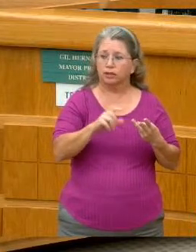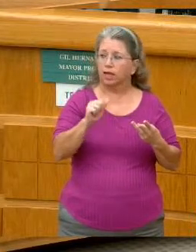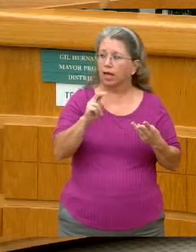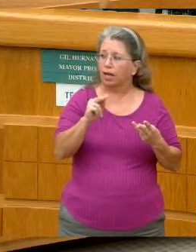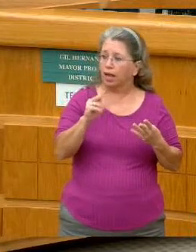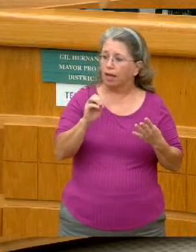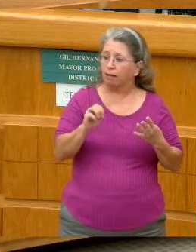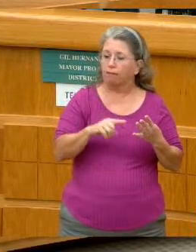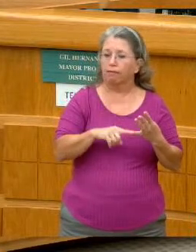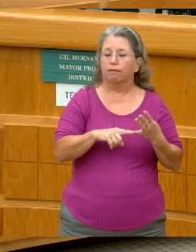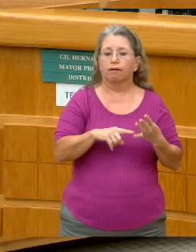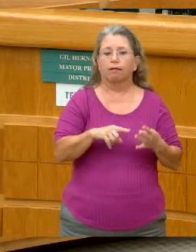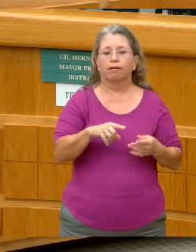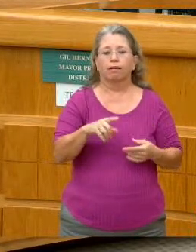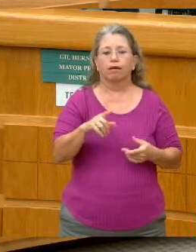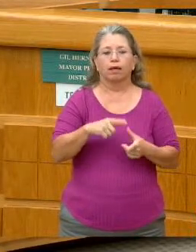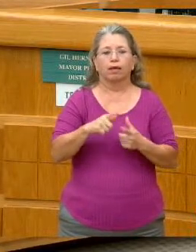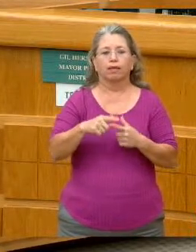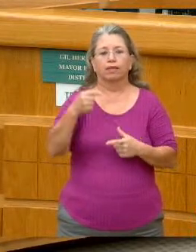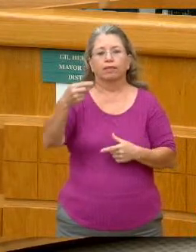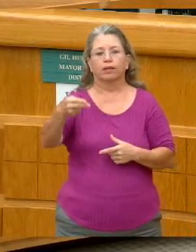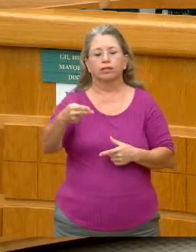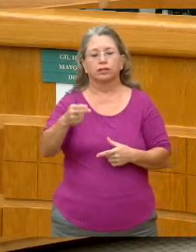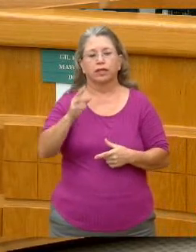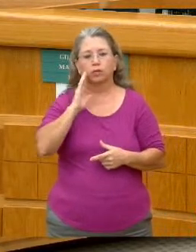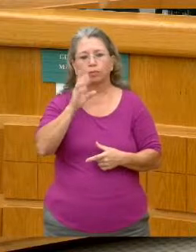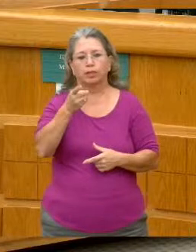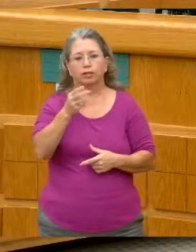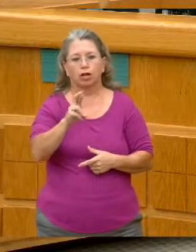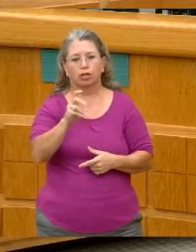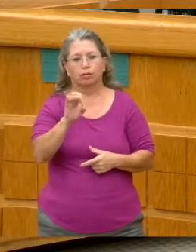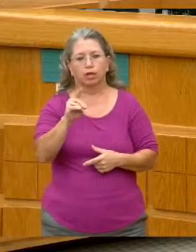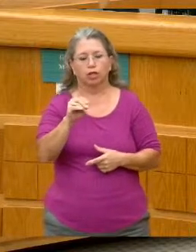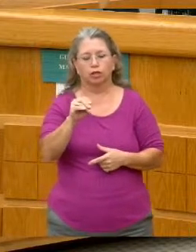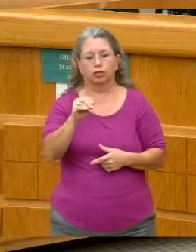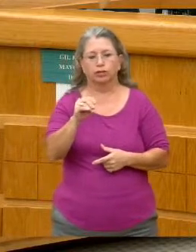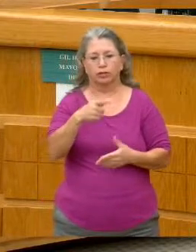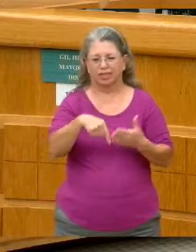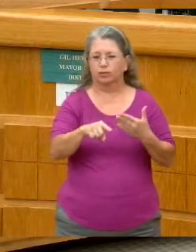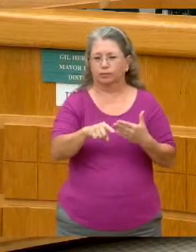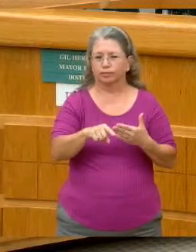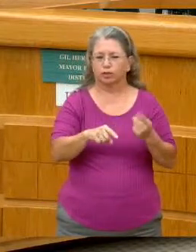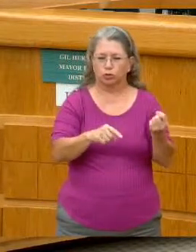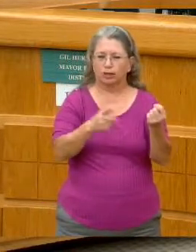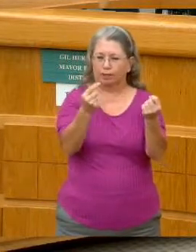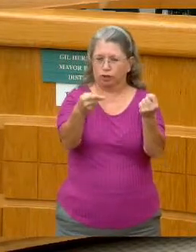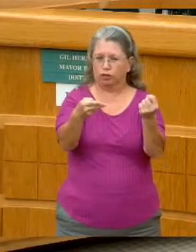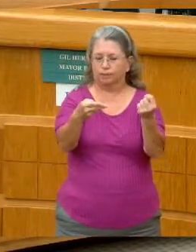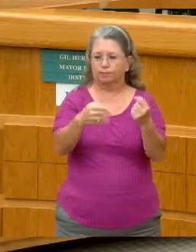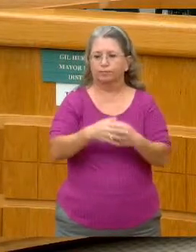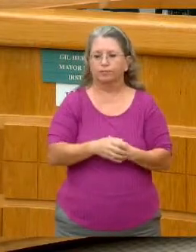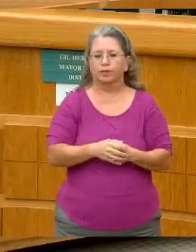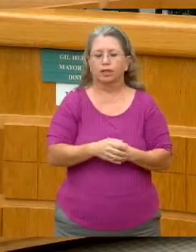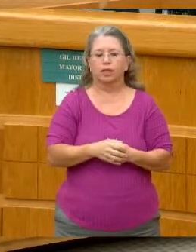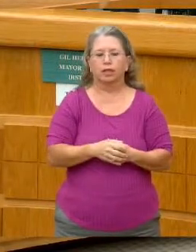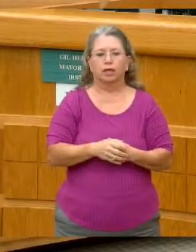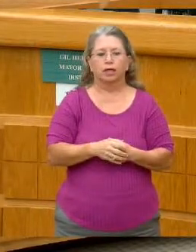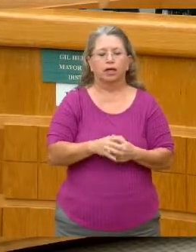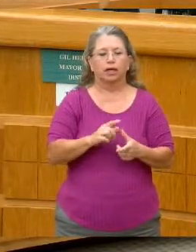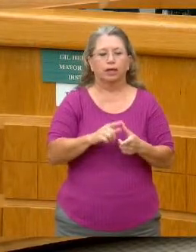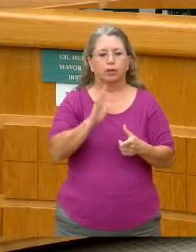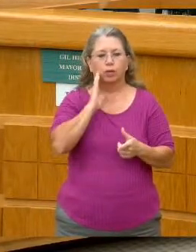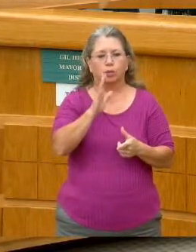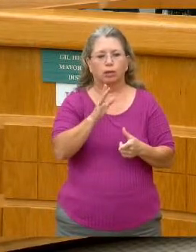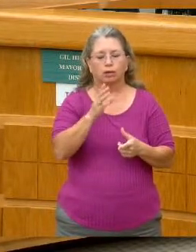then Thursday will be Dr. Bird. So none on Friday next week. And then we'll get you more information next week, but we're going to change that up